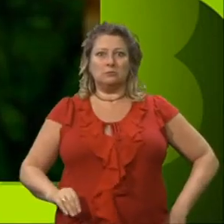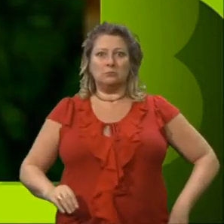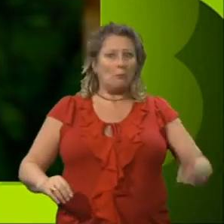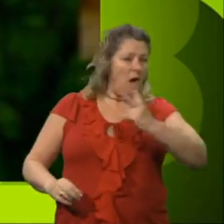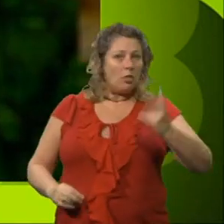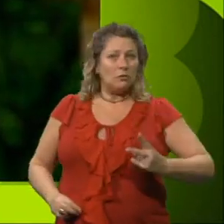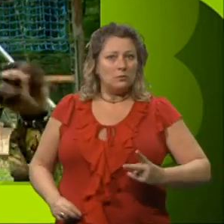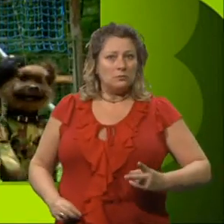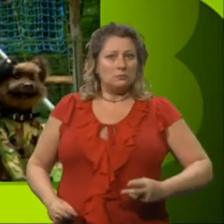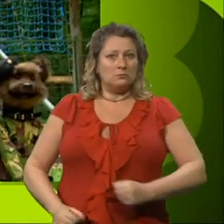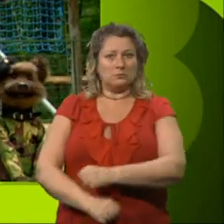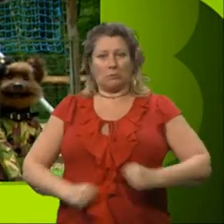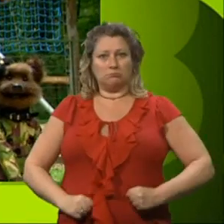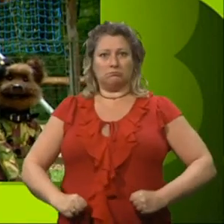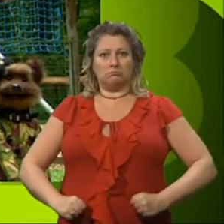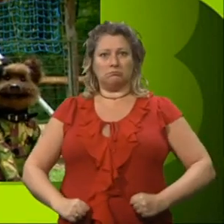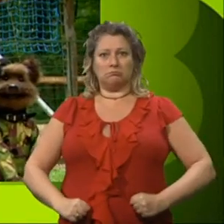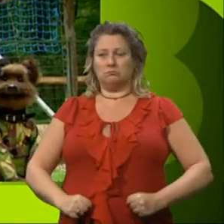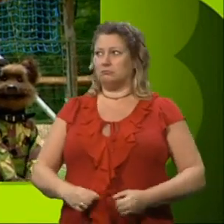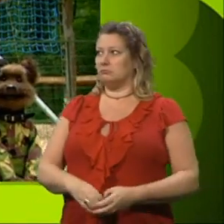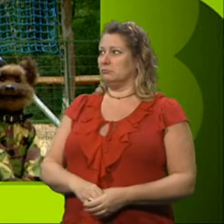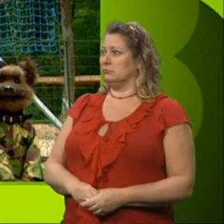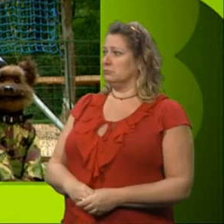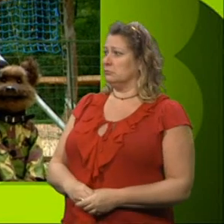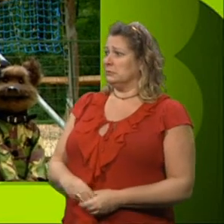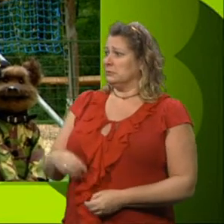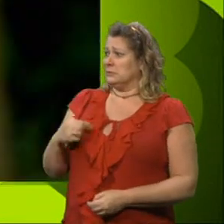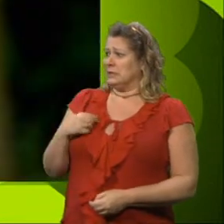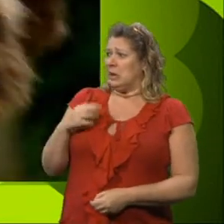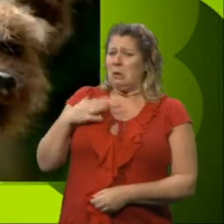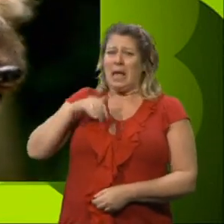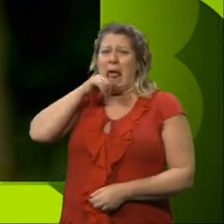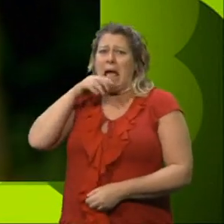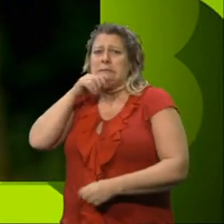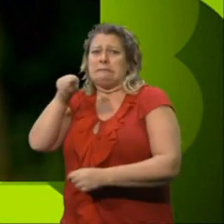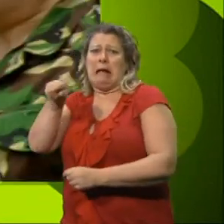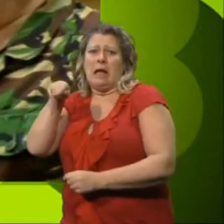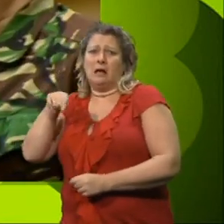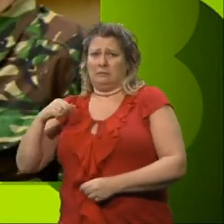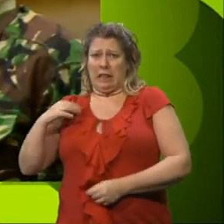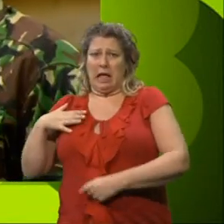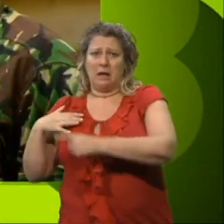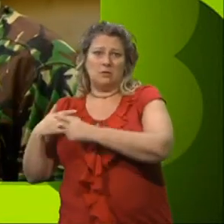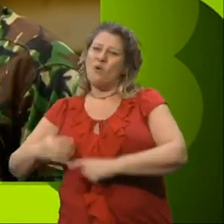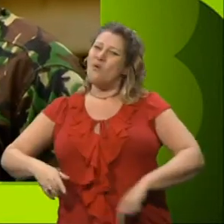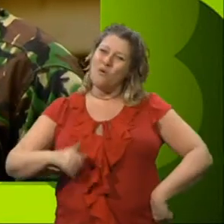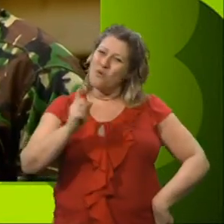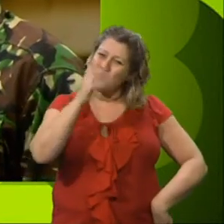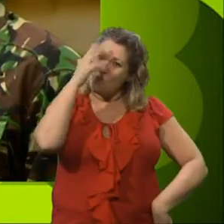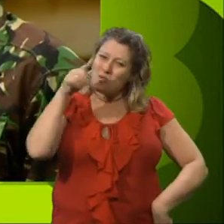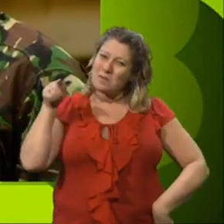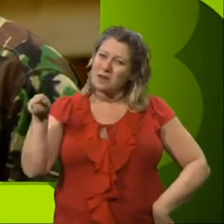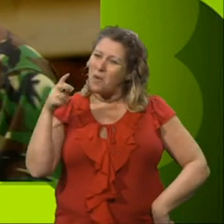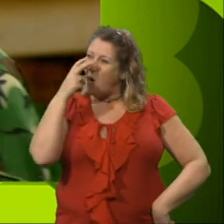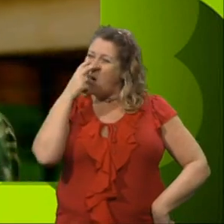period! Attention! Can't we have that nice Colonel Winters back? We liked him. Oh, you don't need to worry about